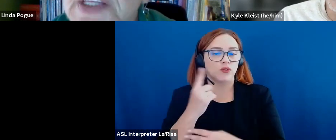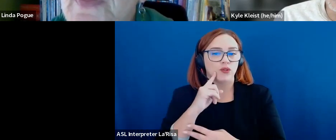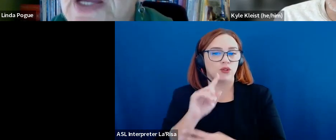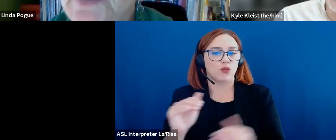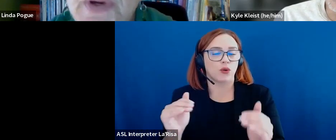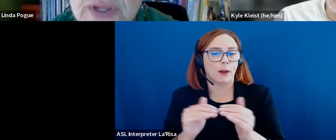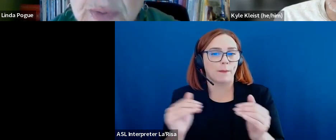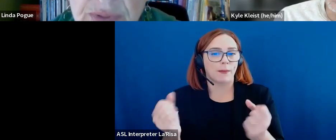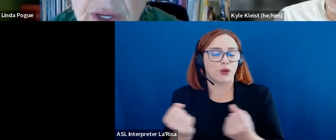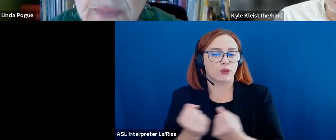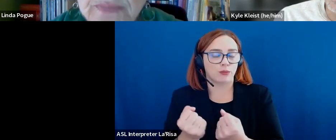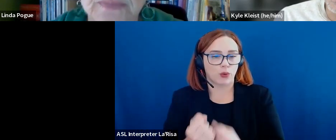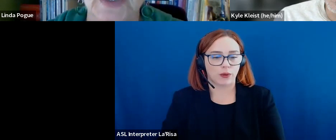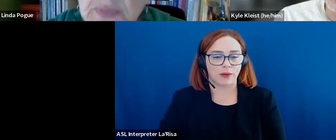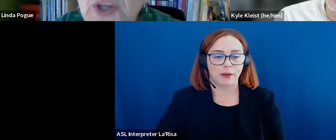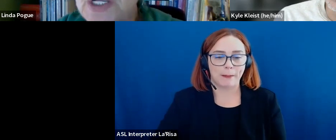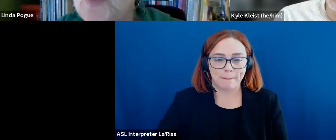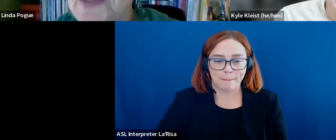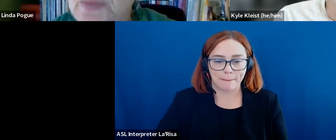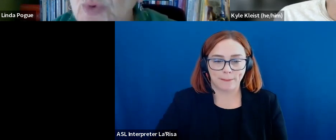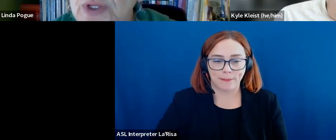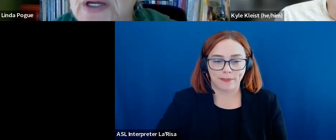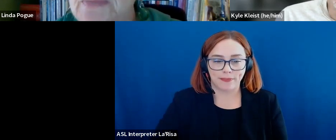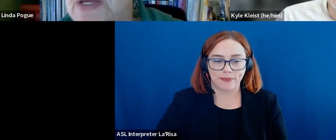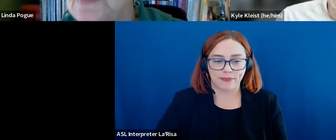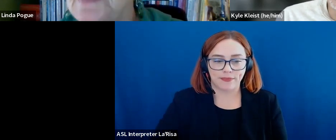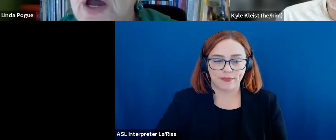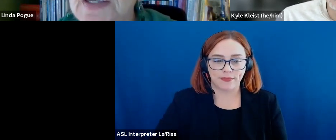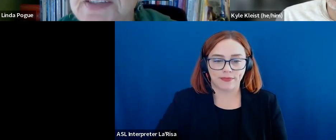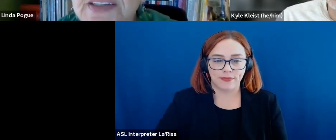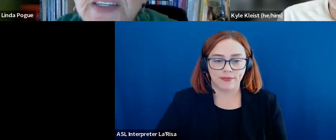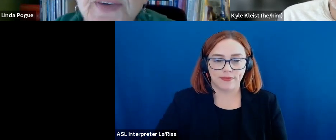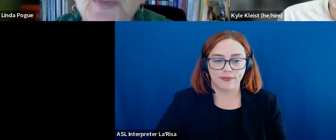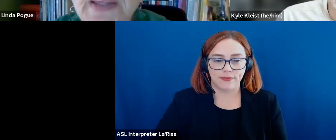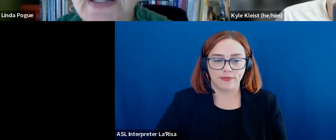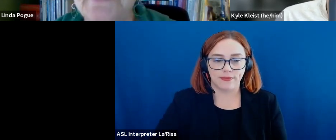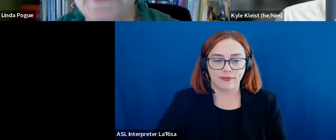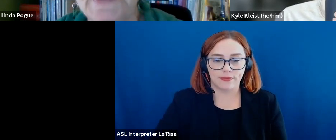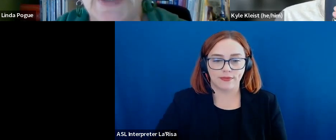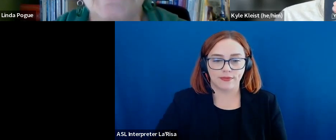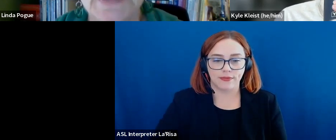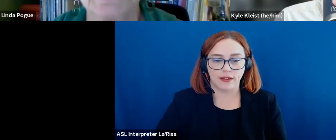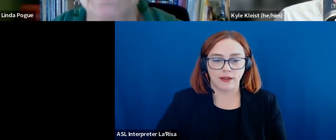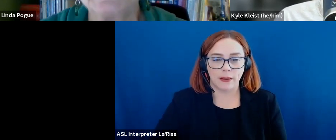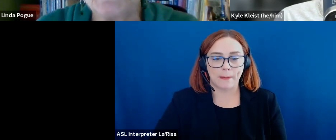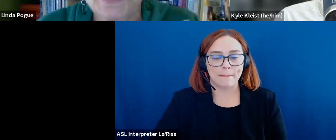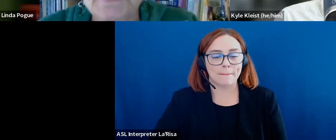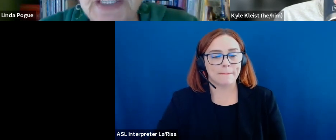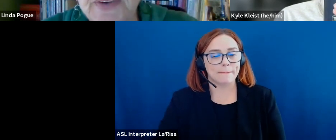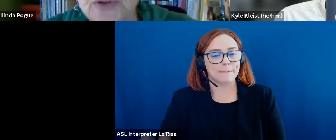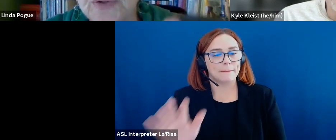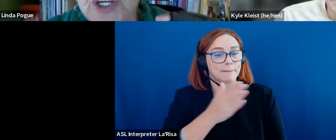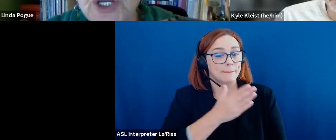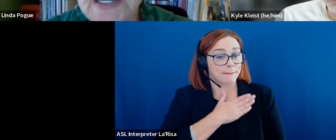Yeah, it's been my experience with especially with smaller and medium-sized centers for independent living, that it is